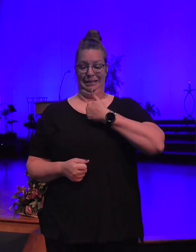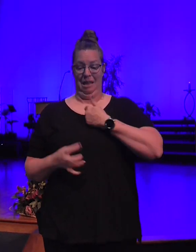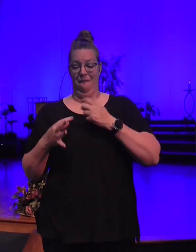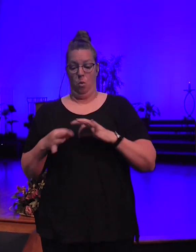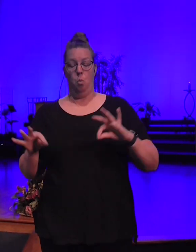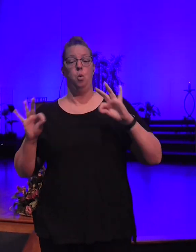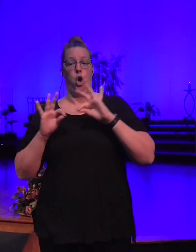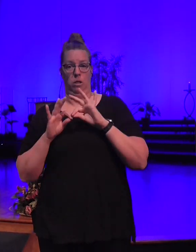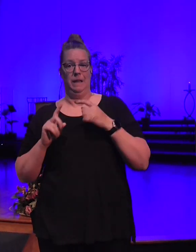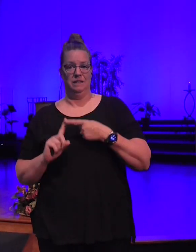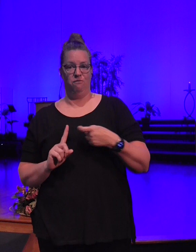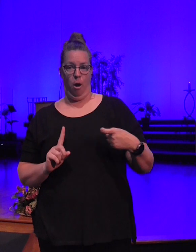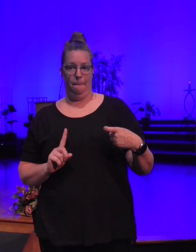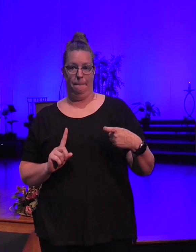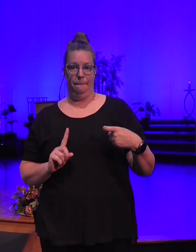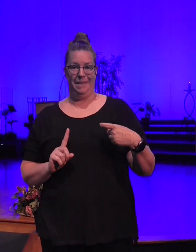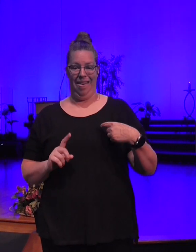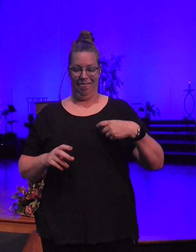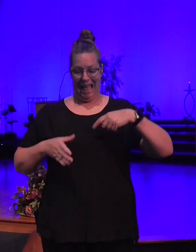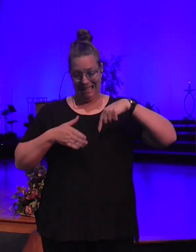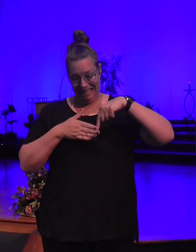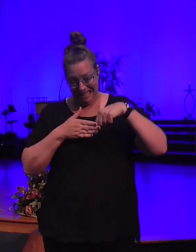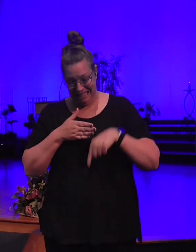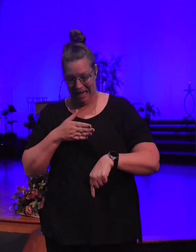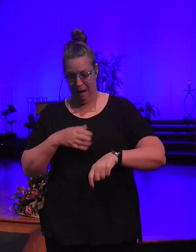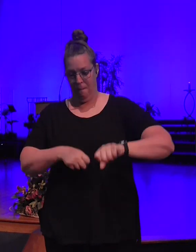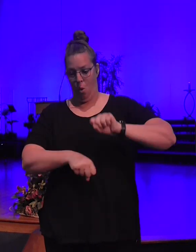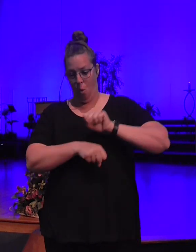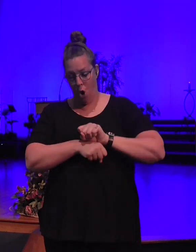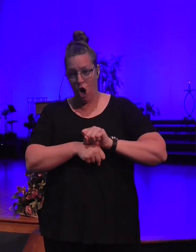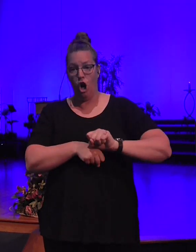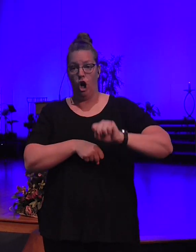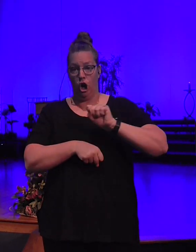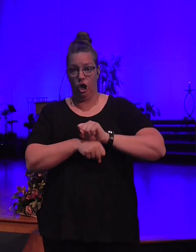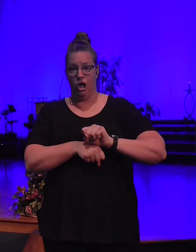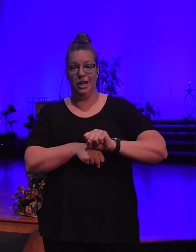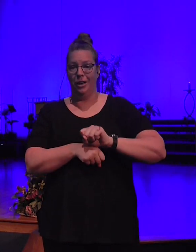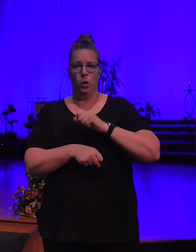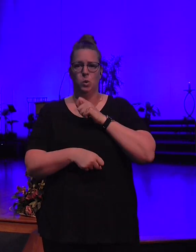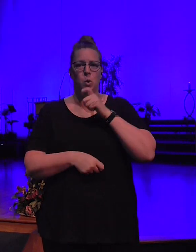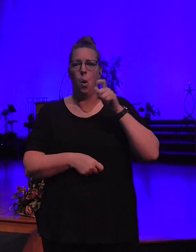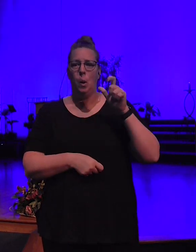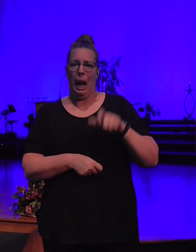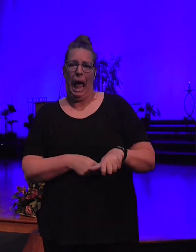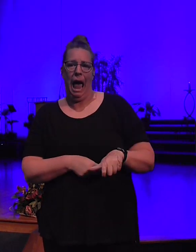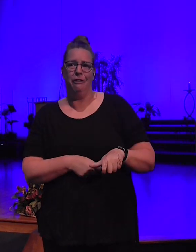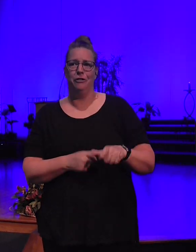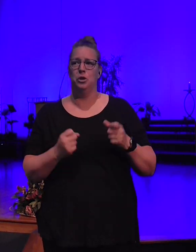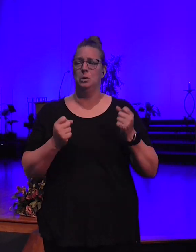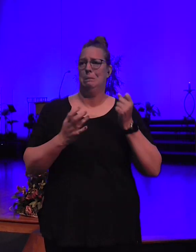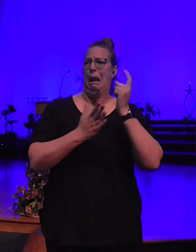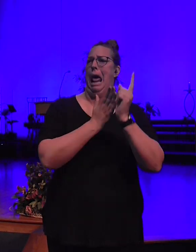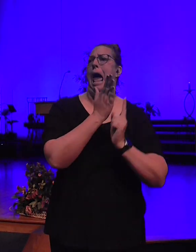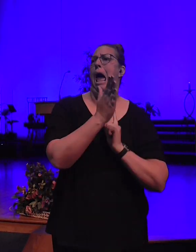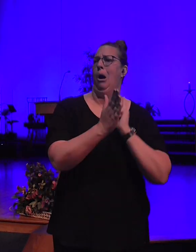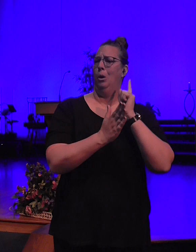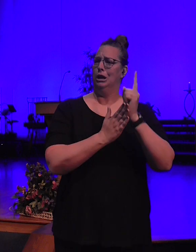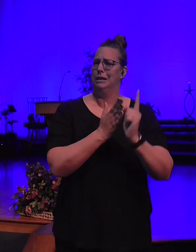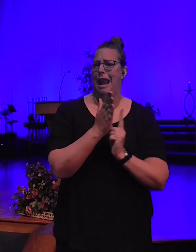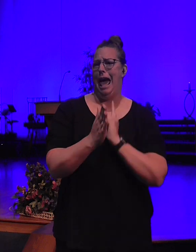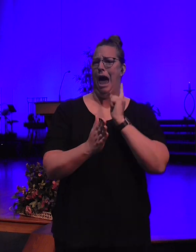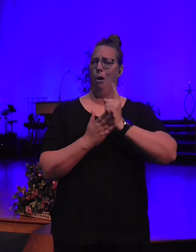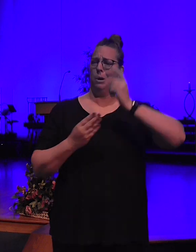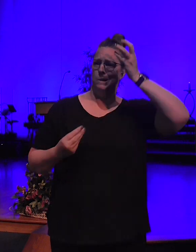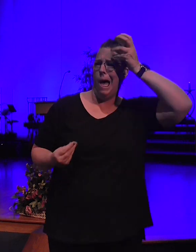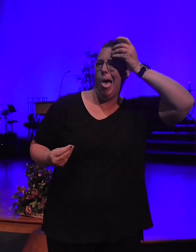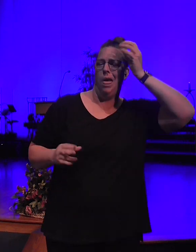from. Because it's that deep inner work that we do. And you don't have to, spend hours doing this.